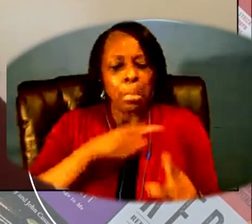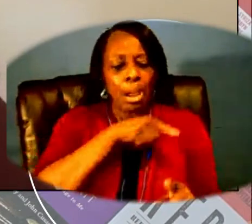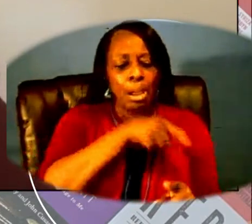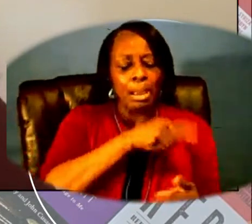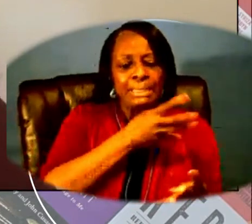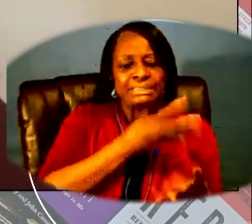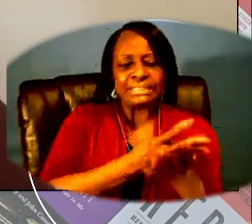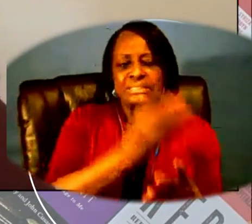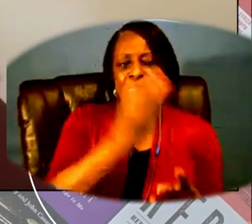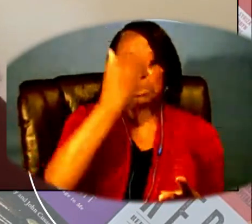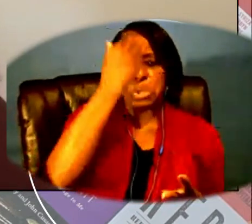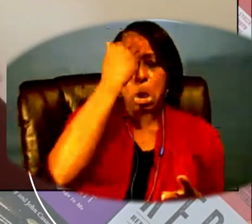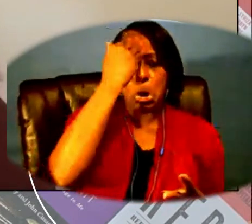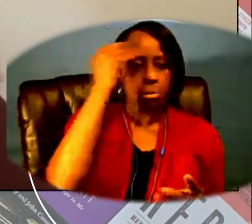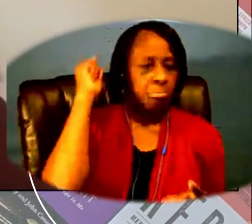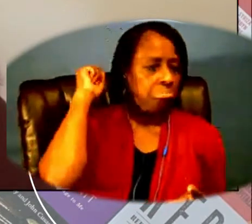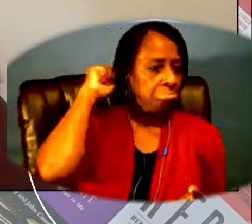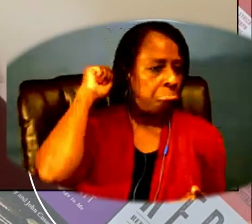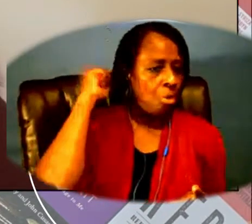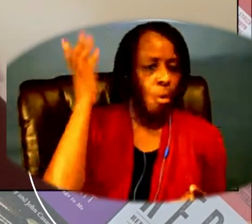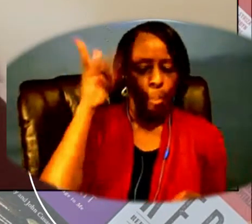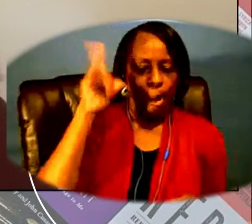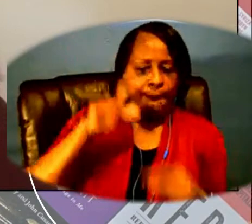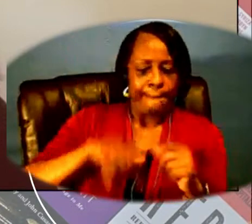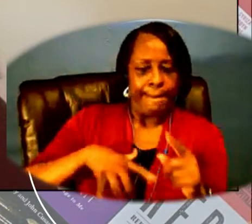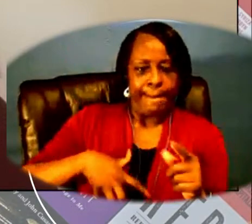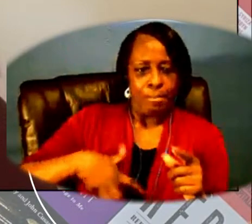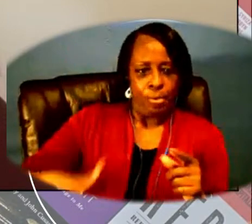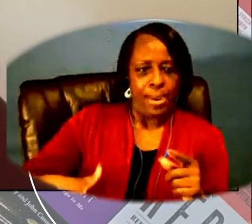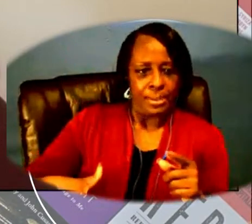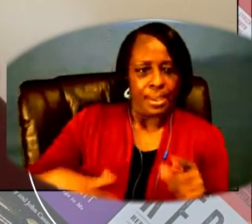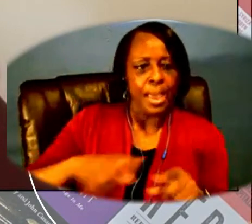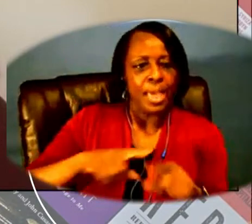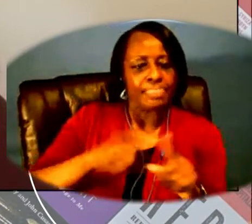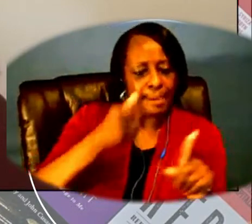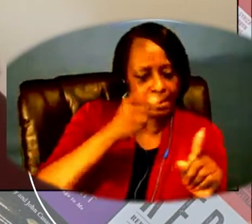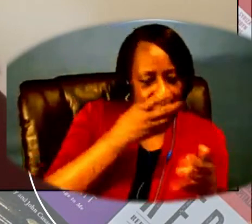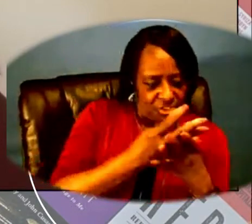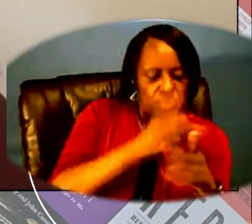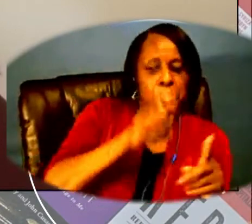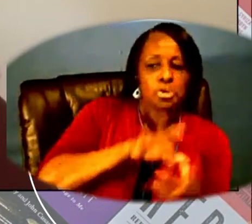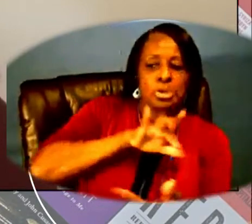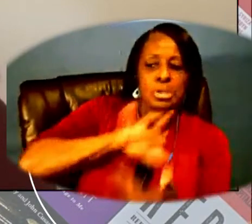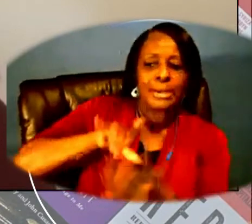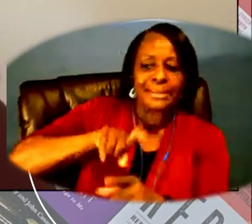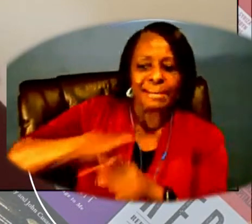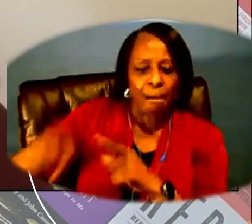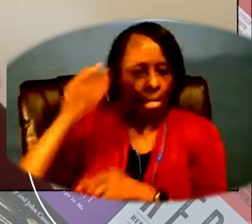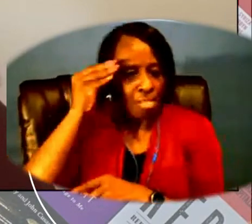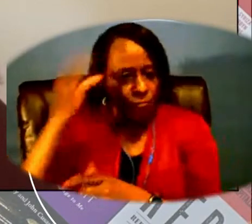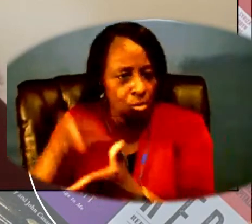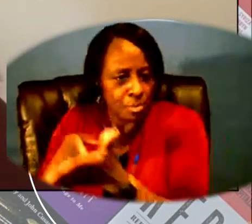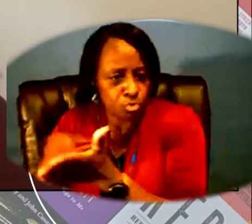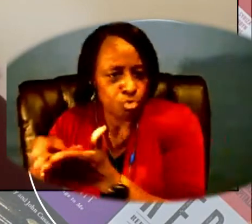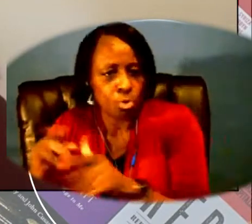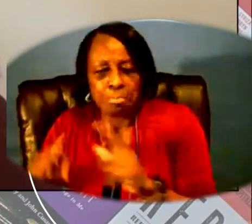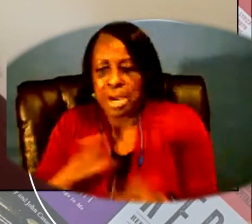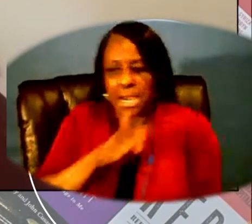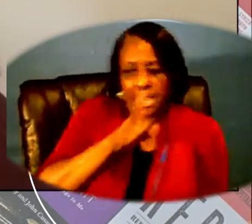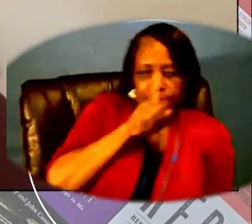minute that they could contact every single one of those individuals, and they're just not. And they're making